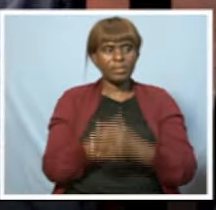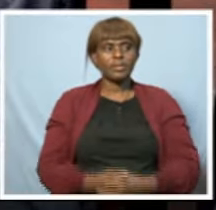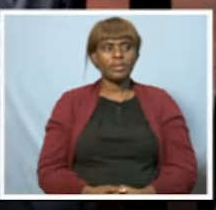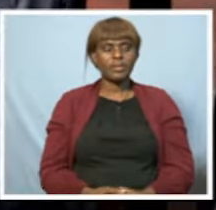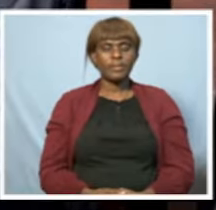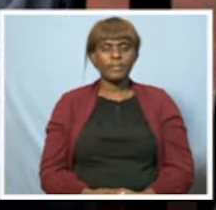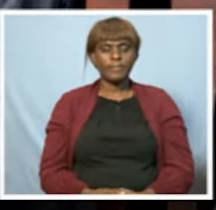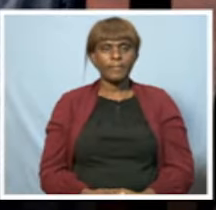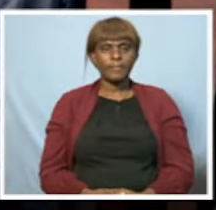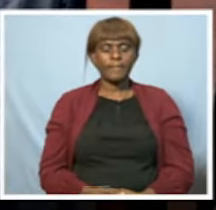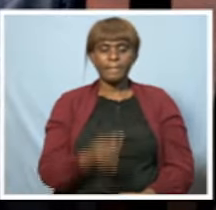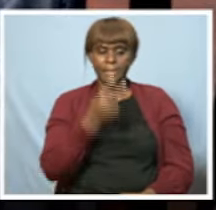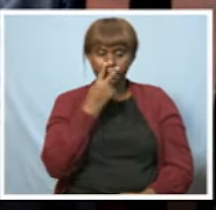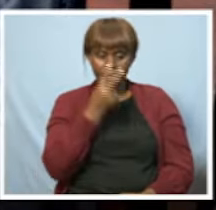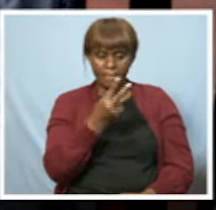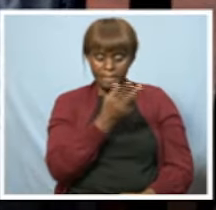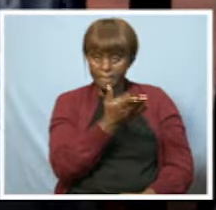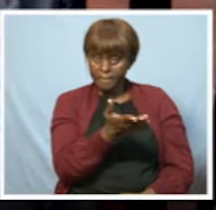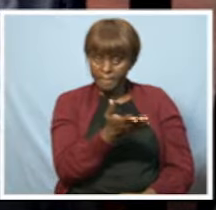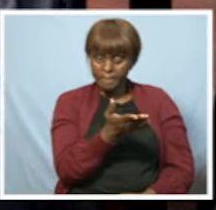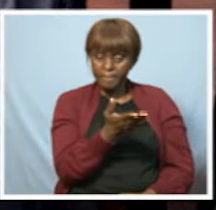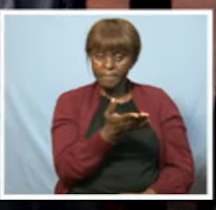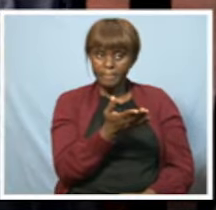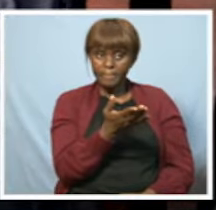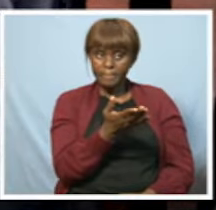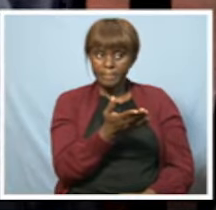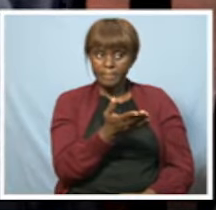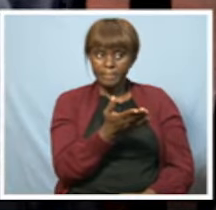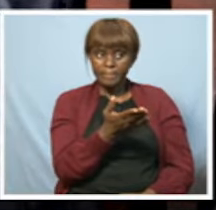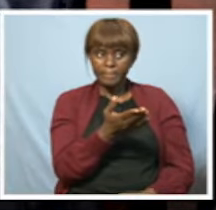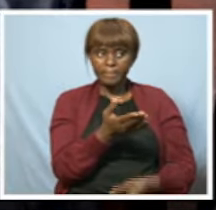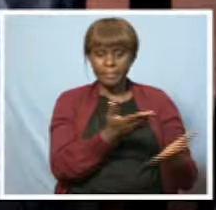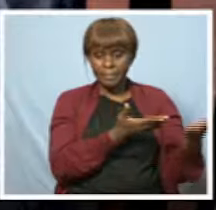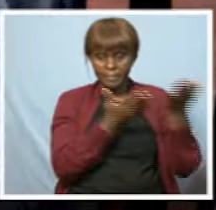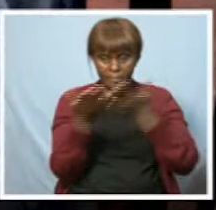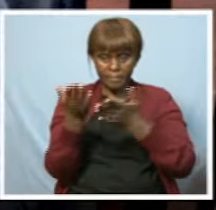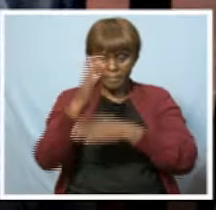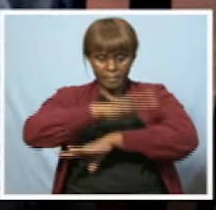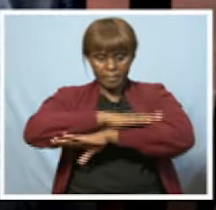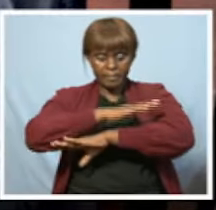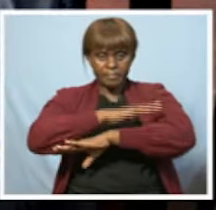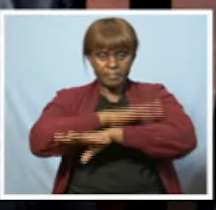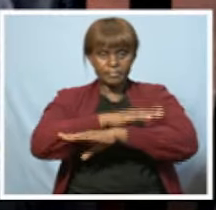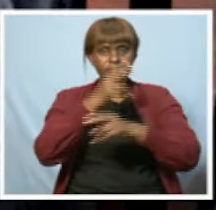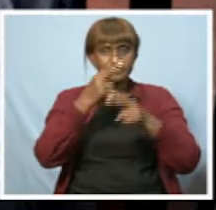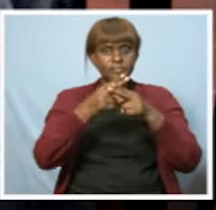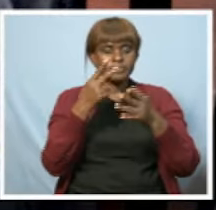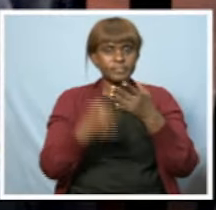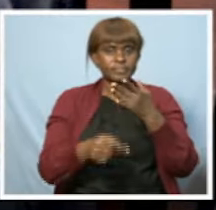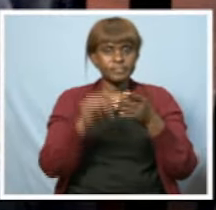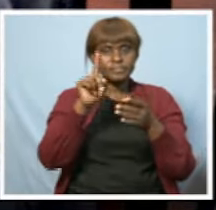You look at the delivered desks. It's